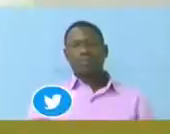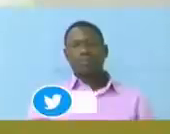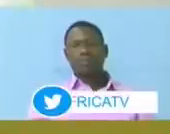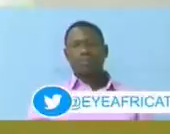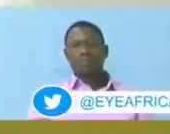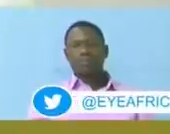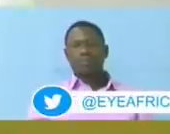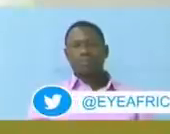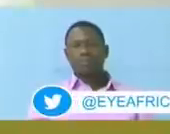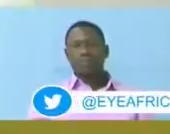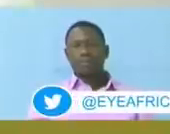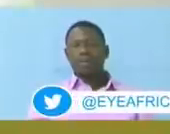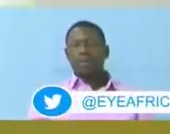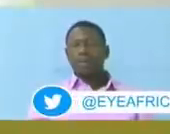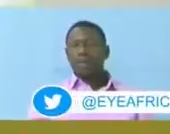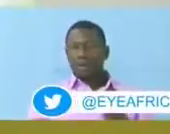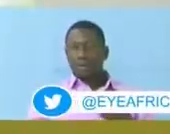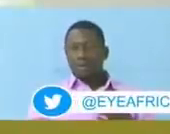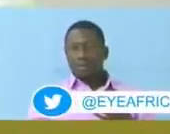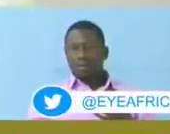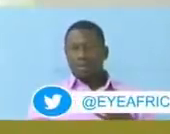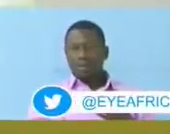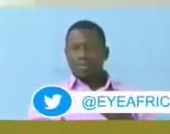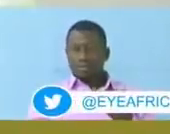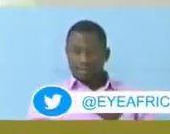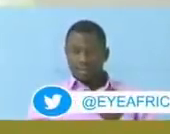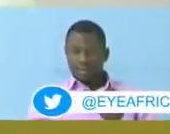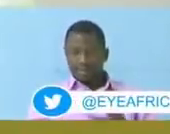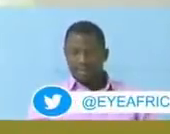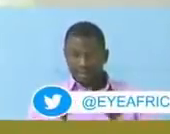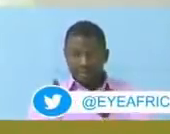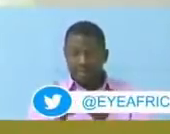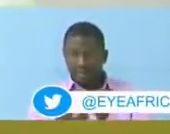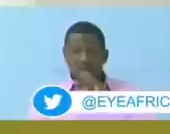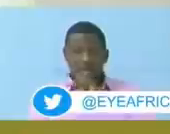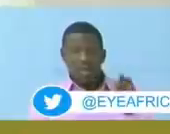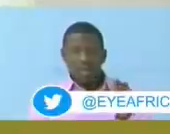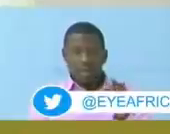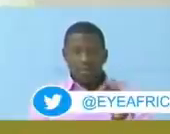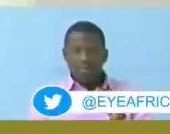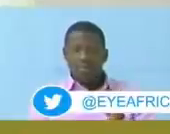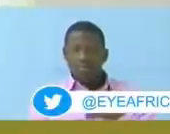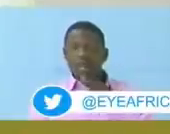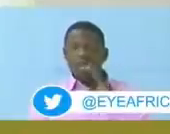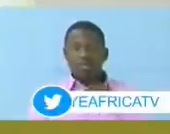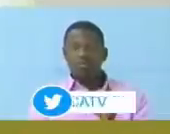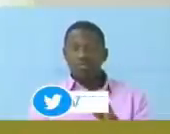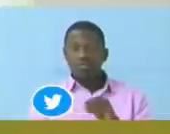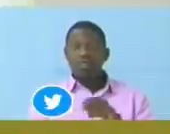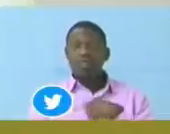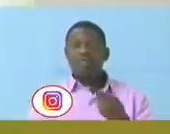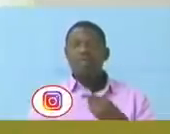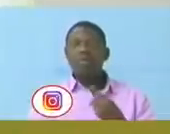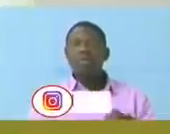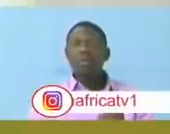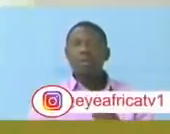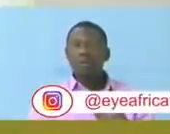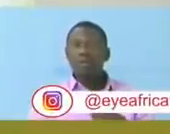I have given you a name, and I did so purposely for reasons of privacy.